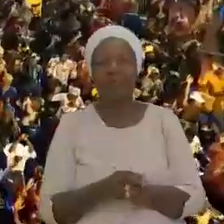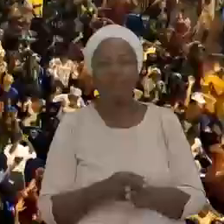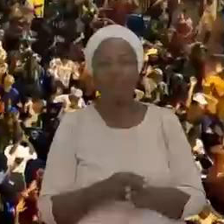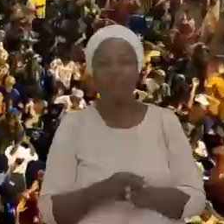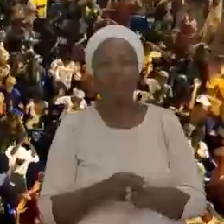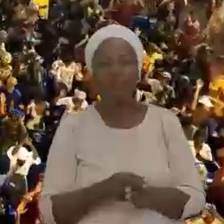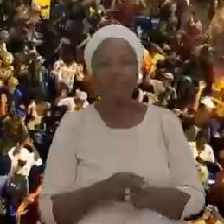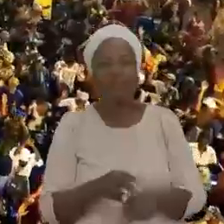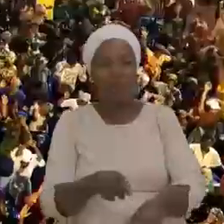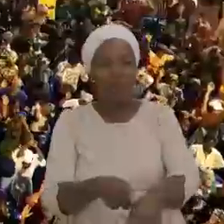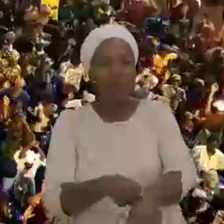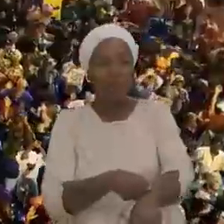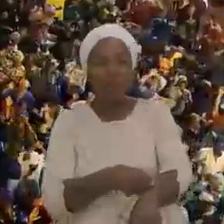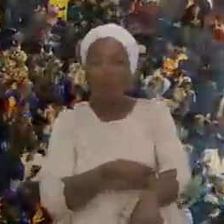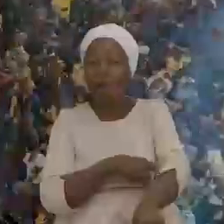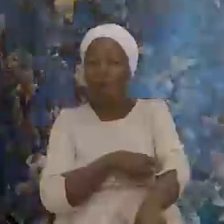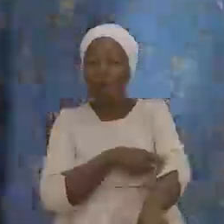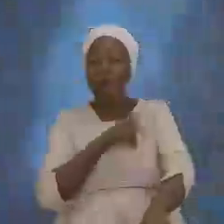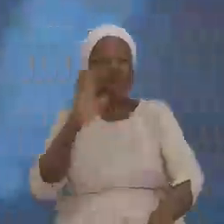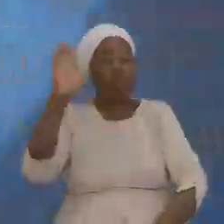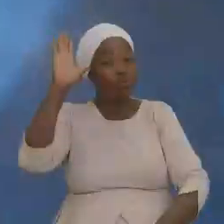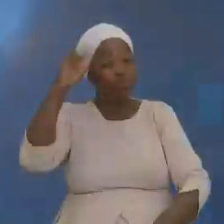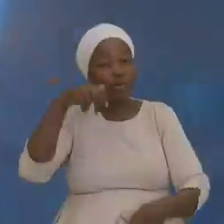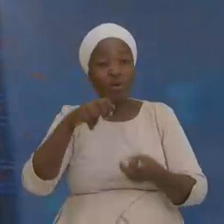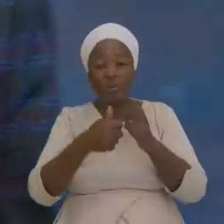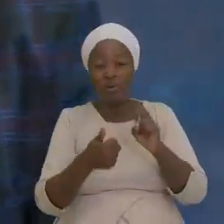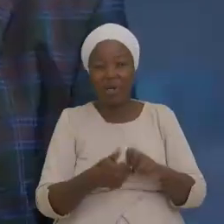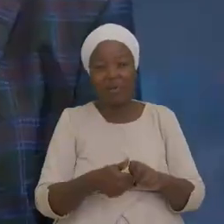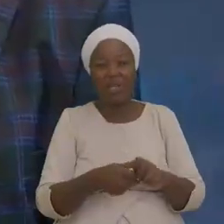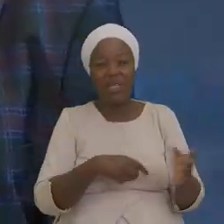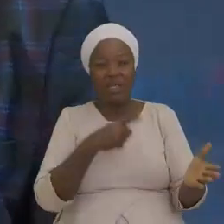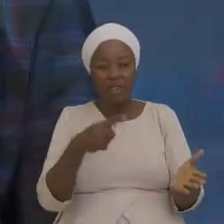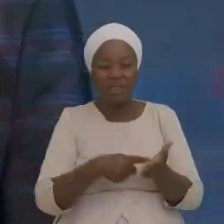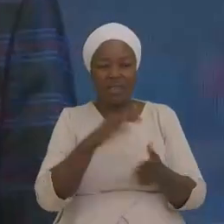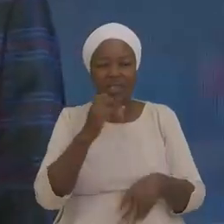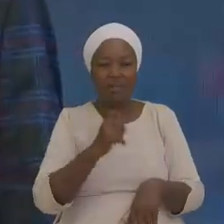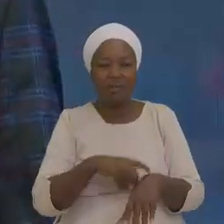Long-standing problem, this is the moment of your healing.